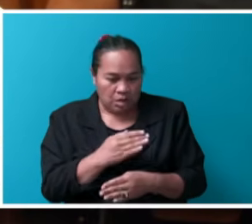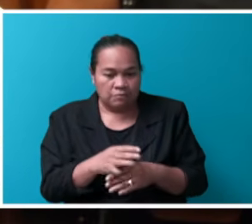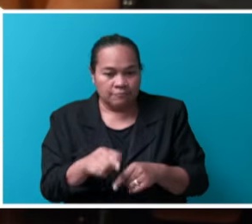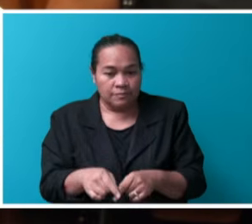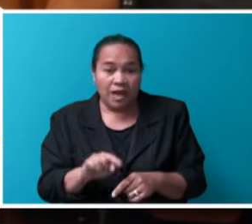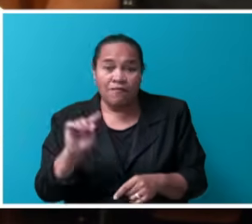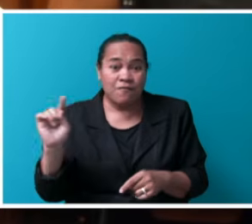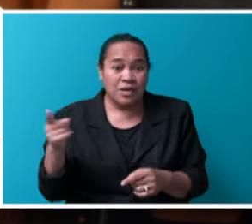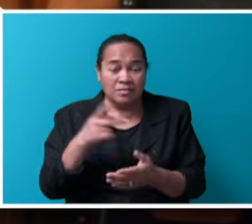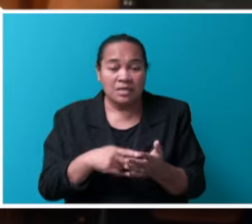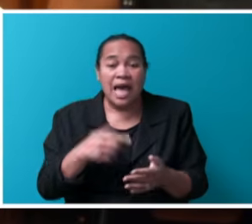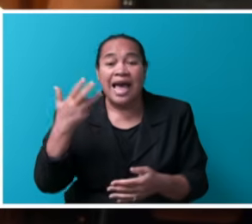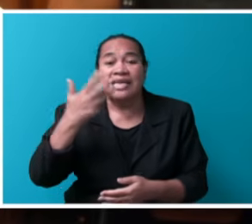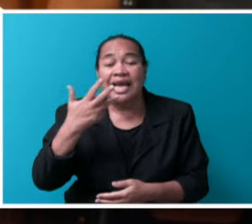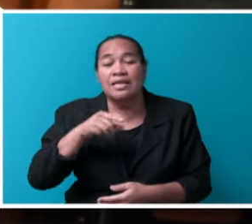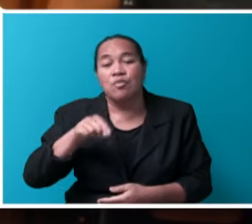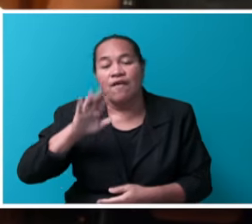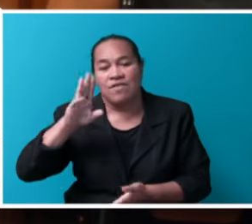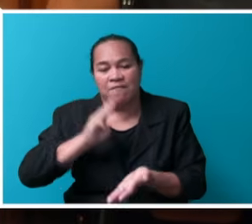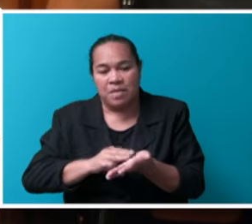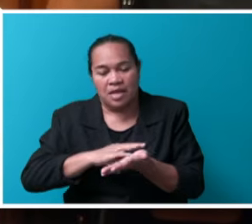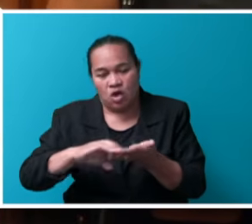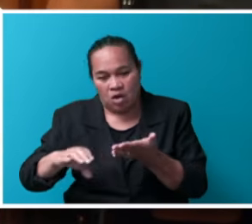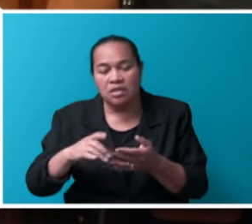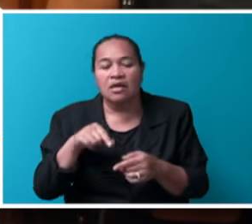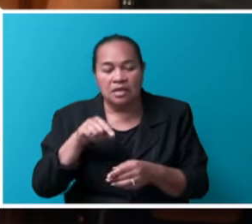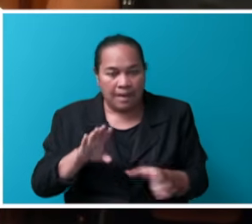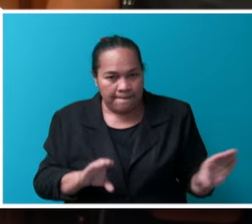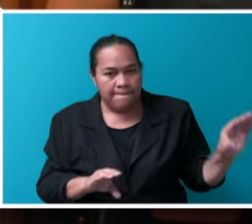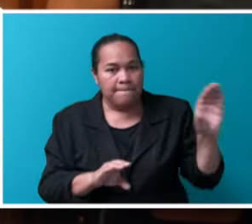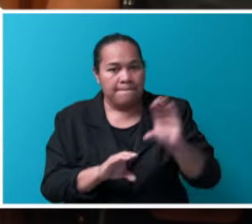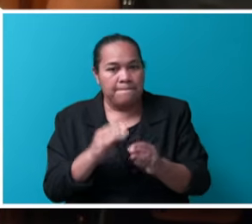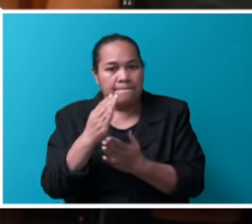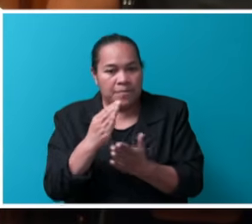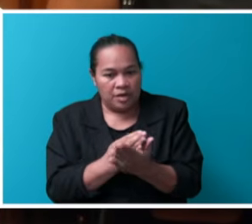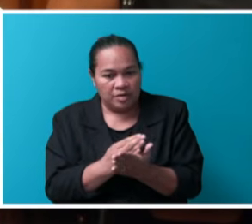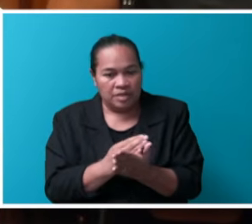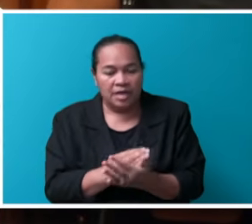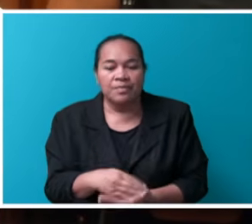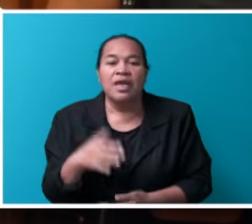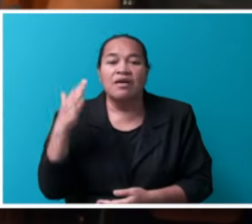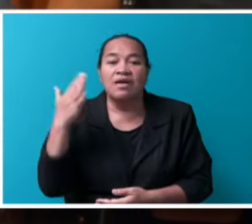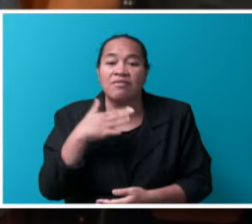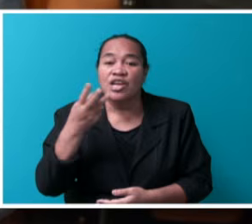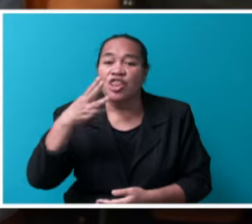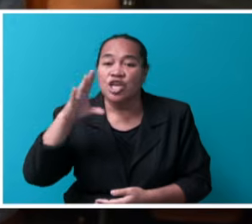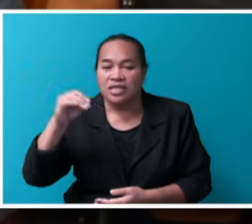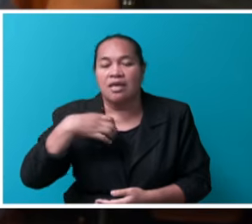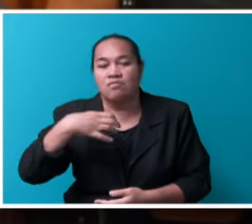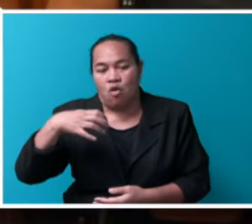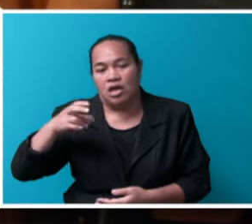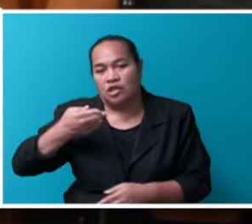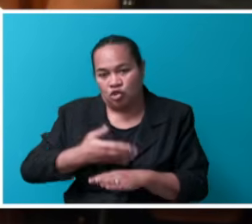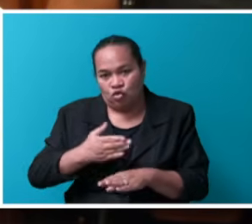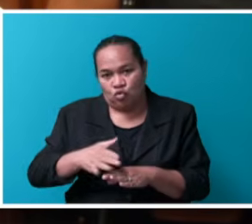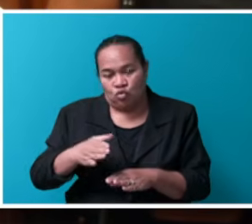phase, $19.5 million is provided in this budget to commence the recruitment of 538 additional officers on top of